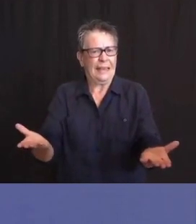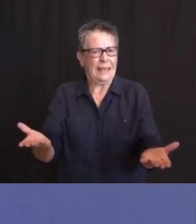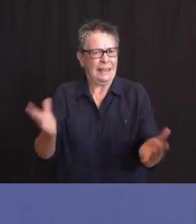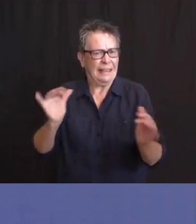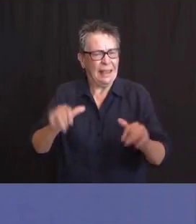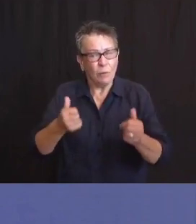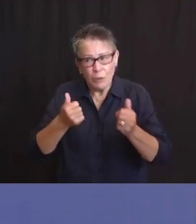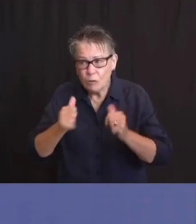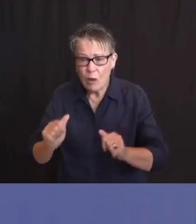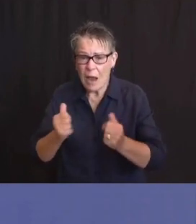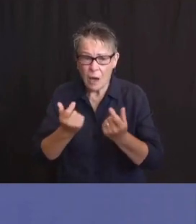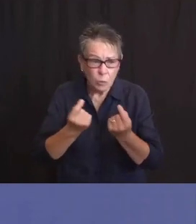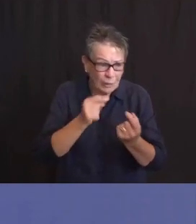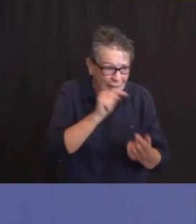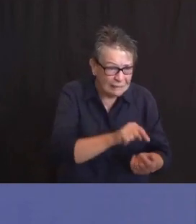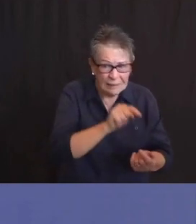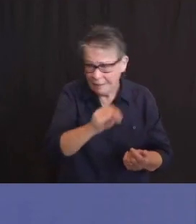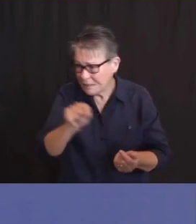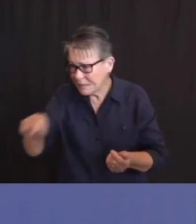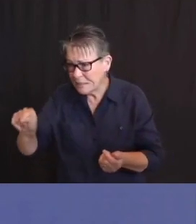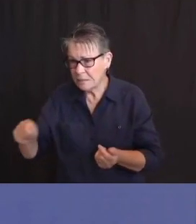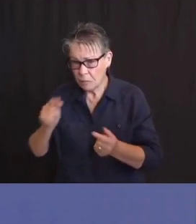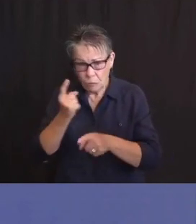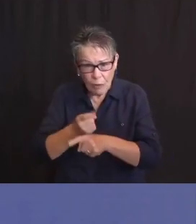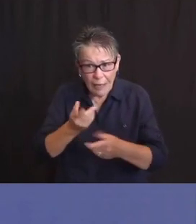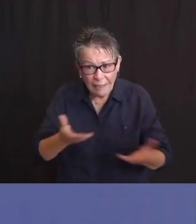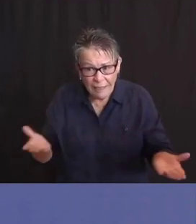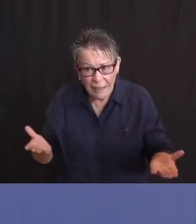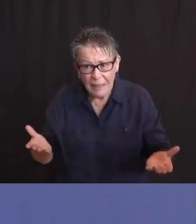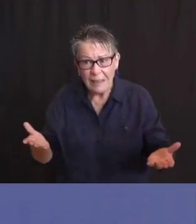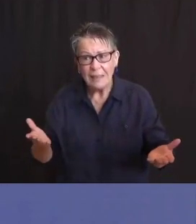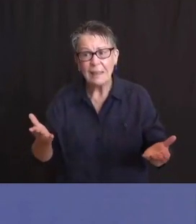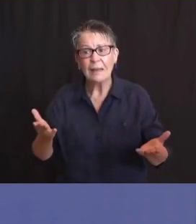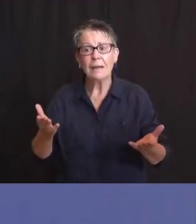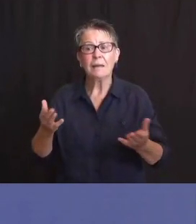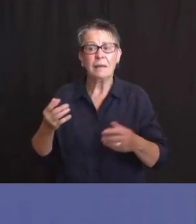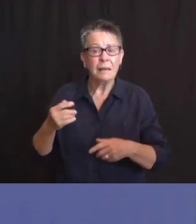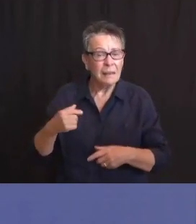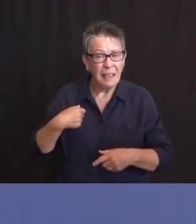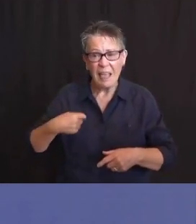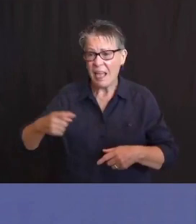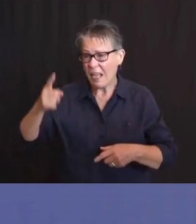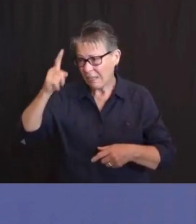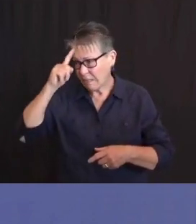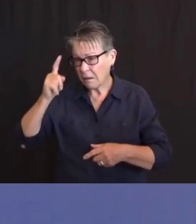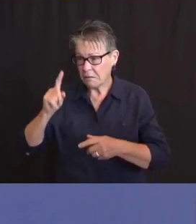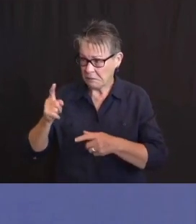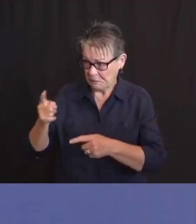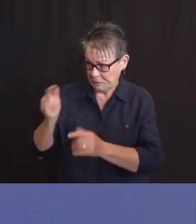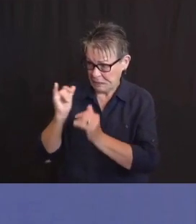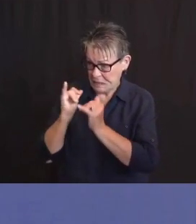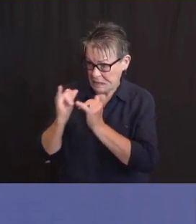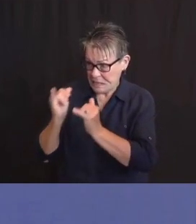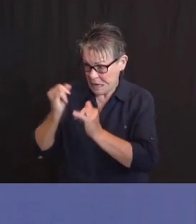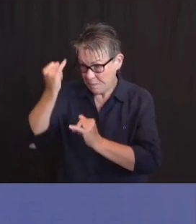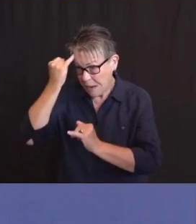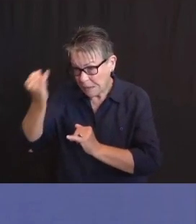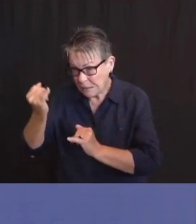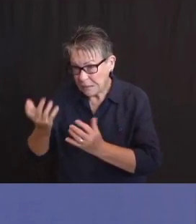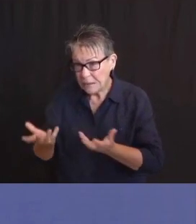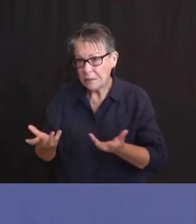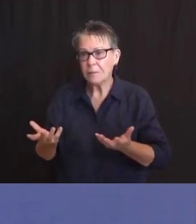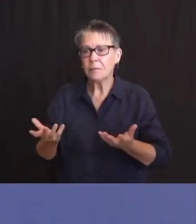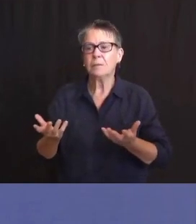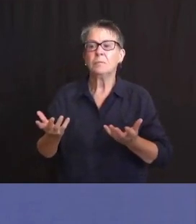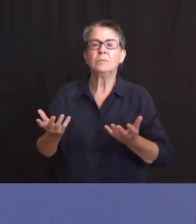not we're exactly in the right place right now is a lot less of a concerning or interest to me than is there a spirit of cooperation